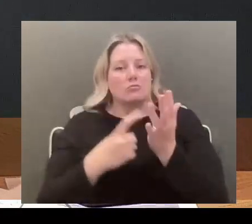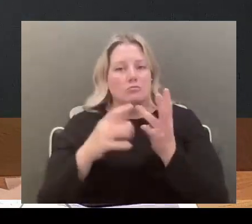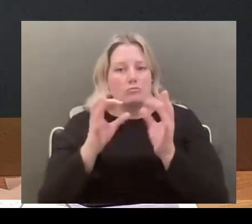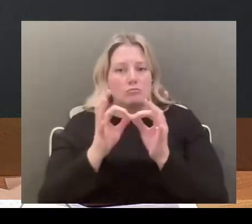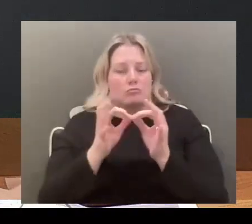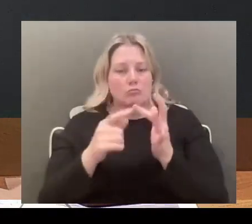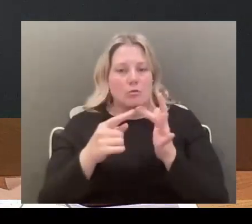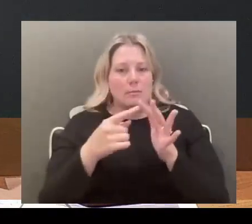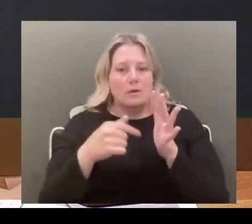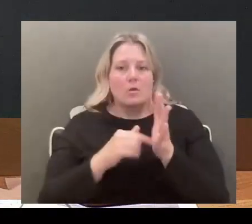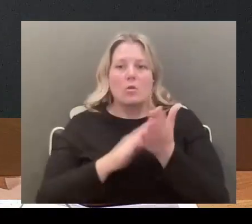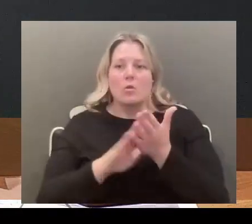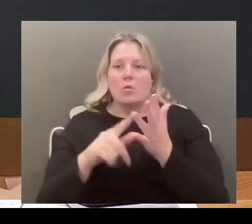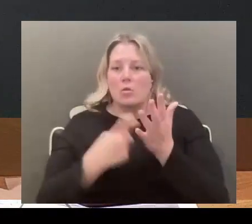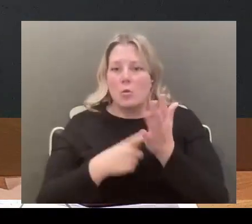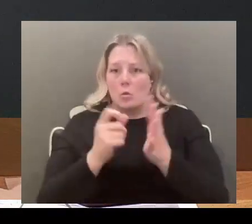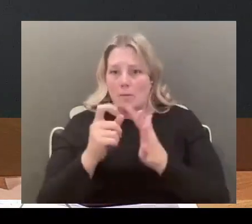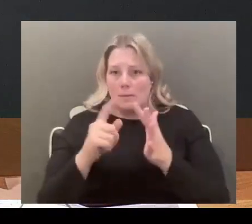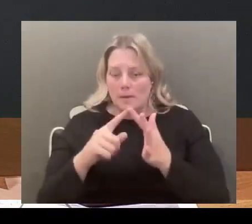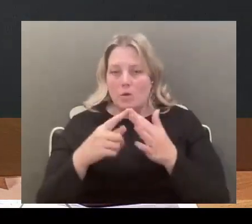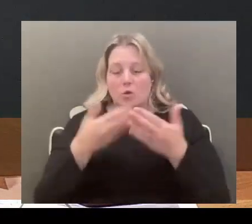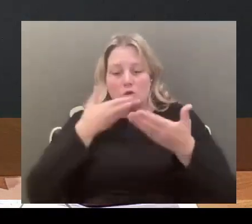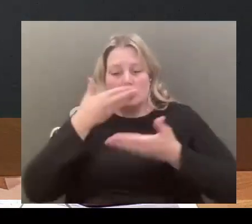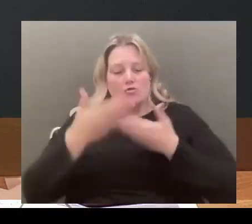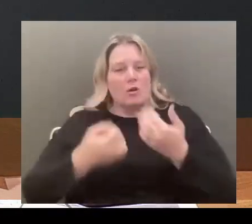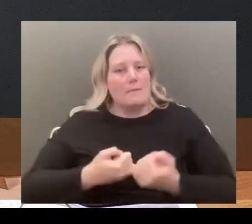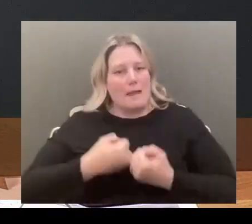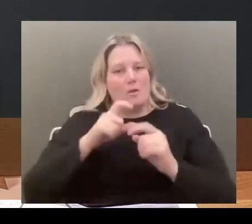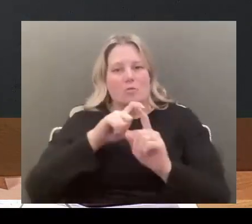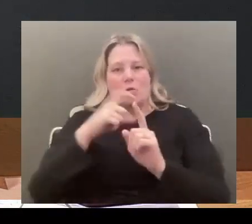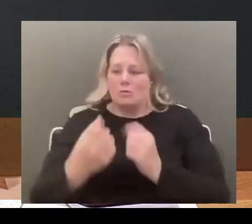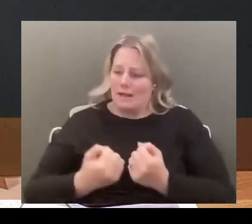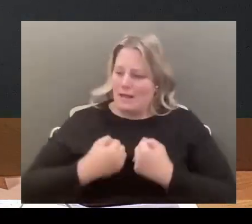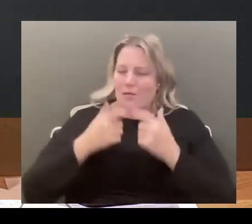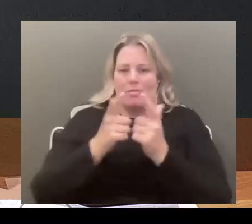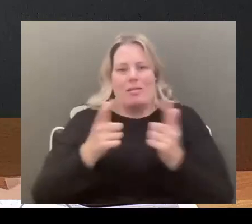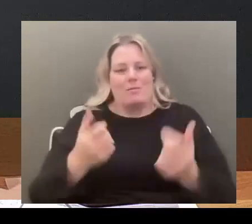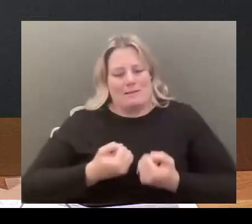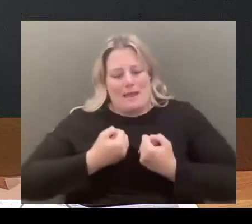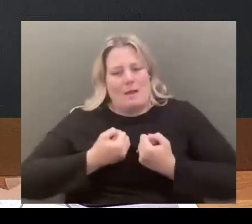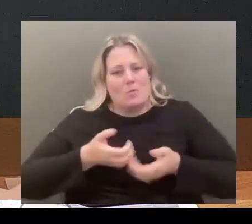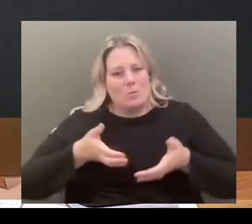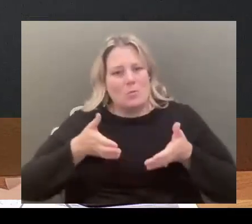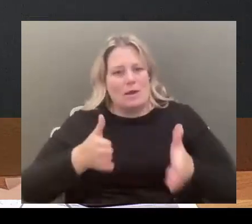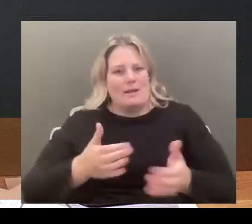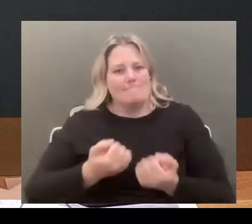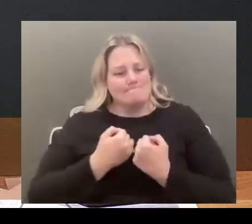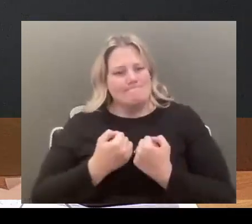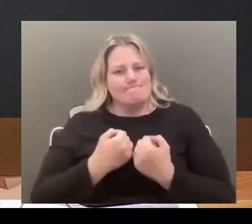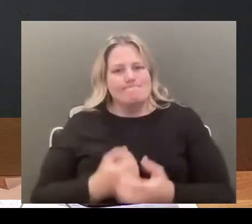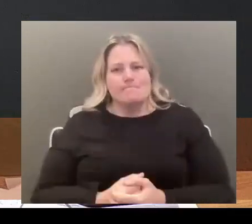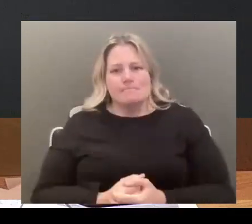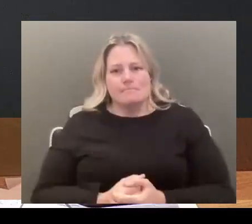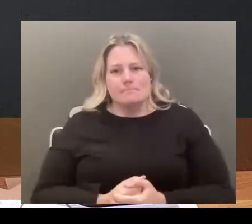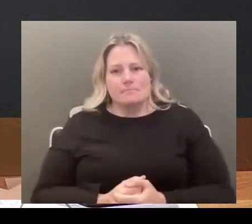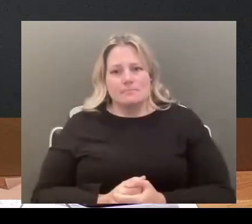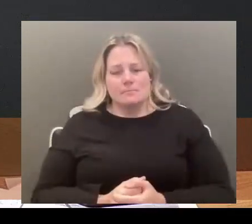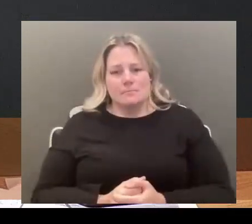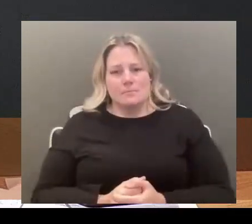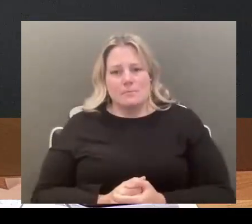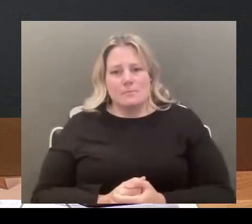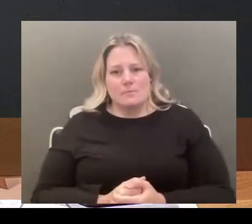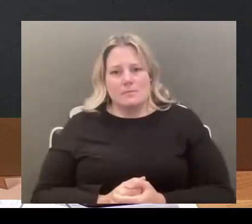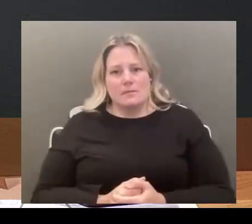know, our culture, our practices, our language, you know, is a true gift to the